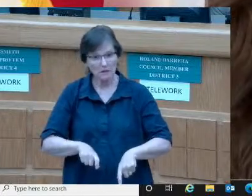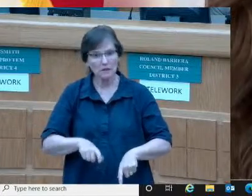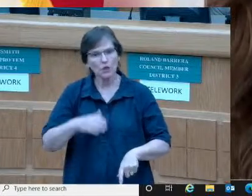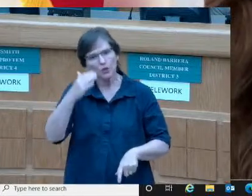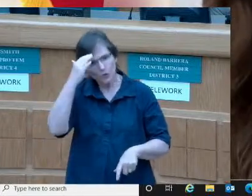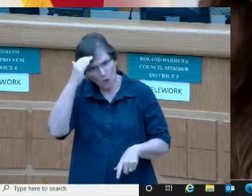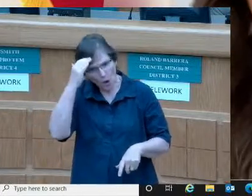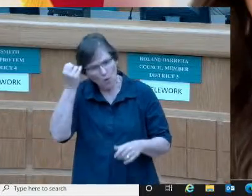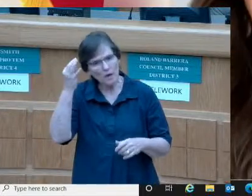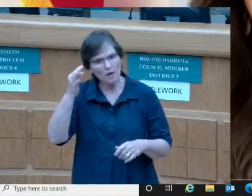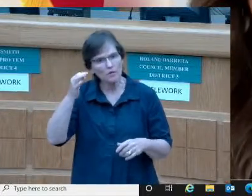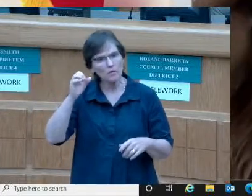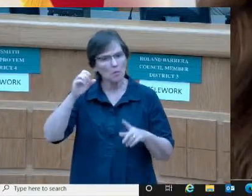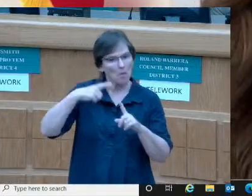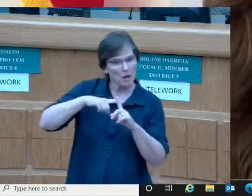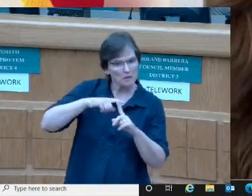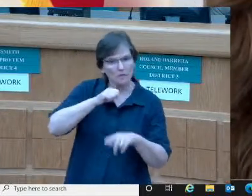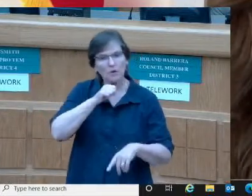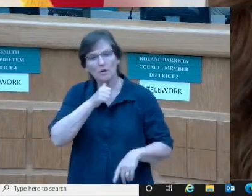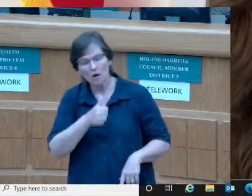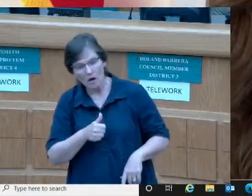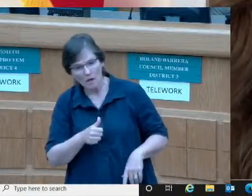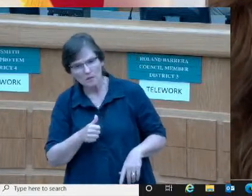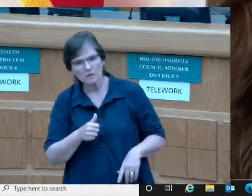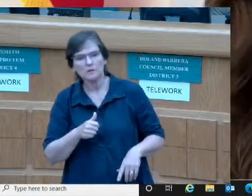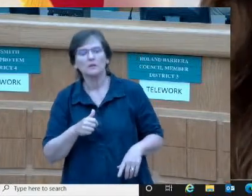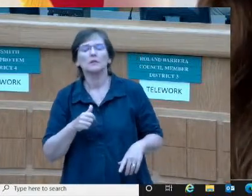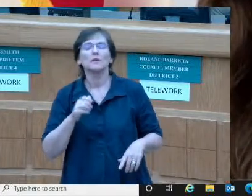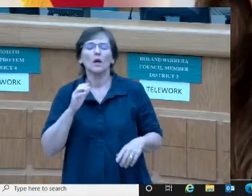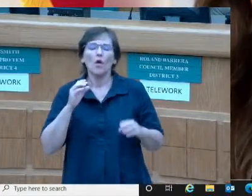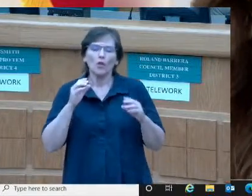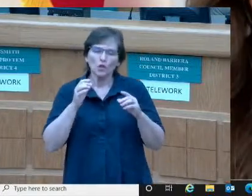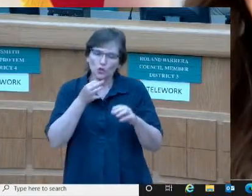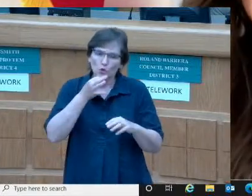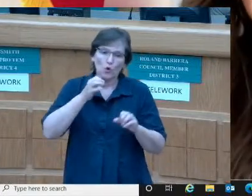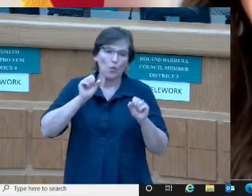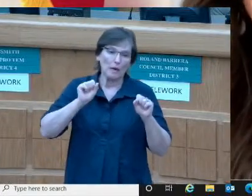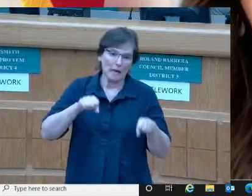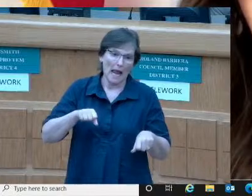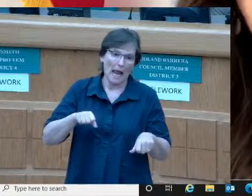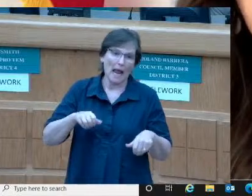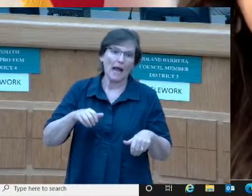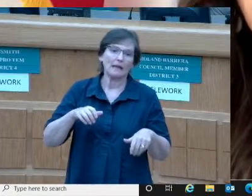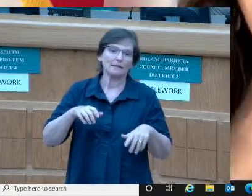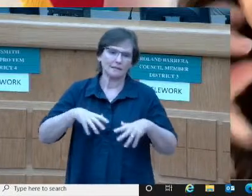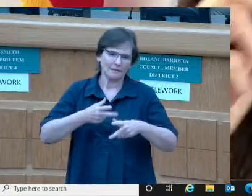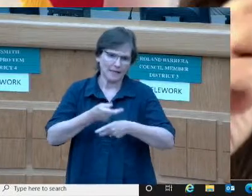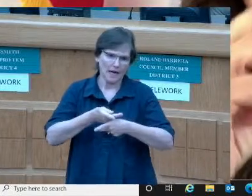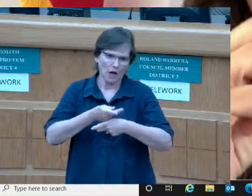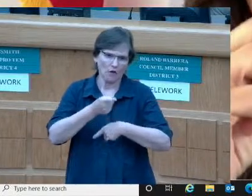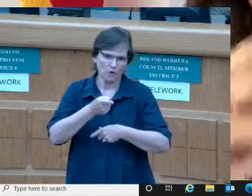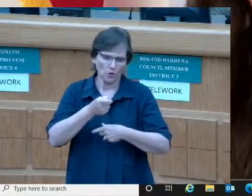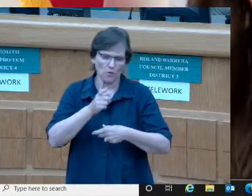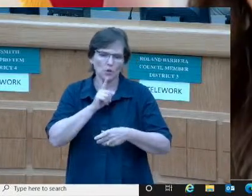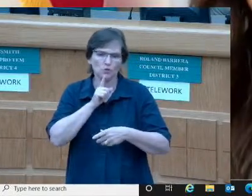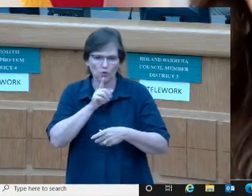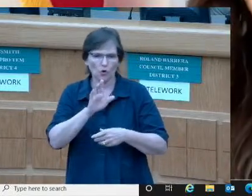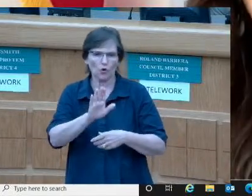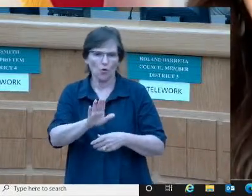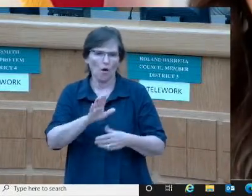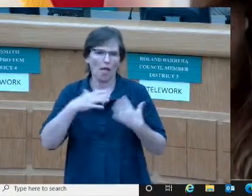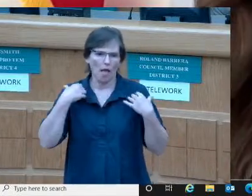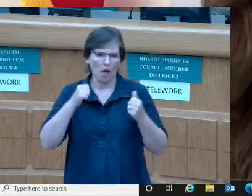intervention for all of you who test positive for the coronavirus. And just like that pulse oximeter that fits on